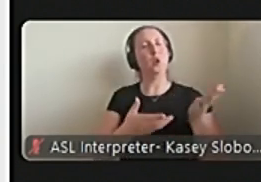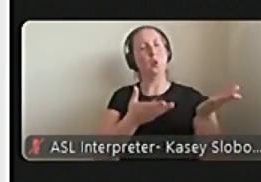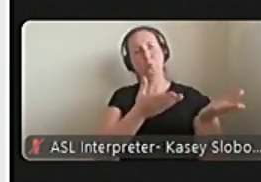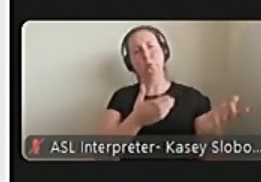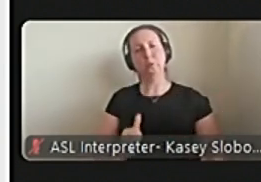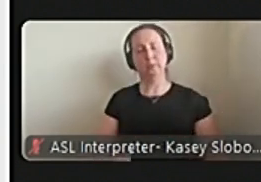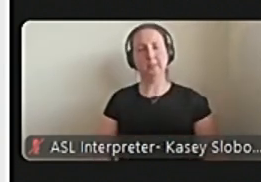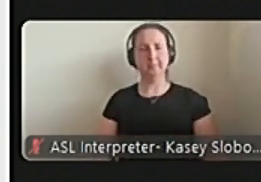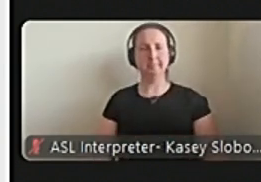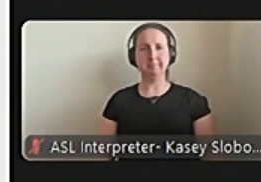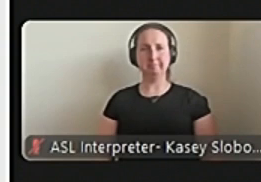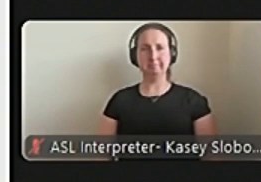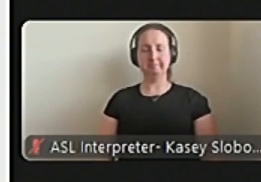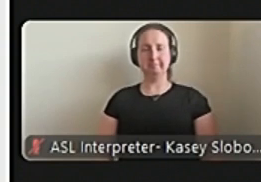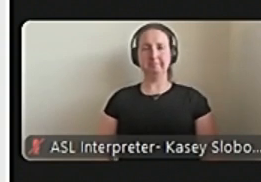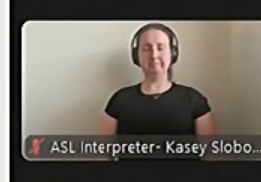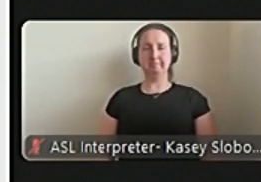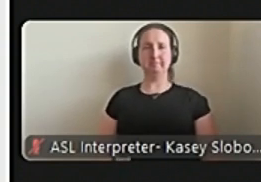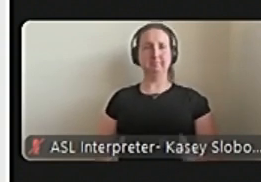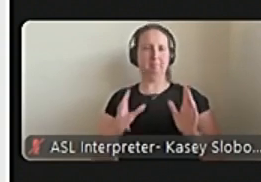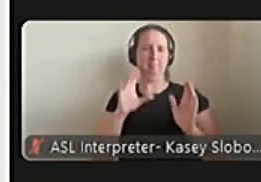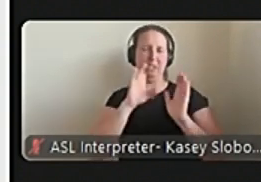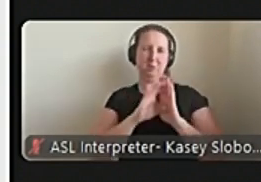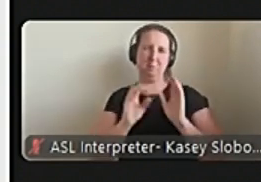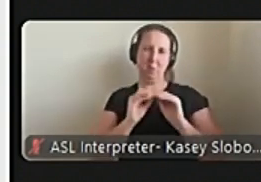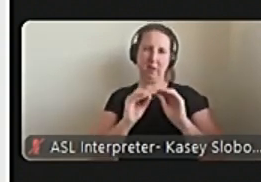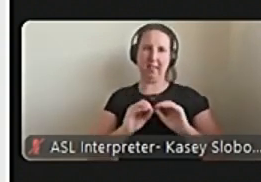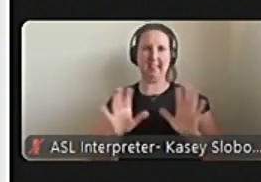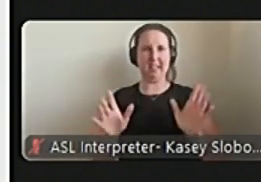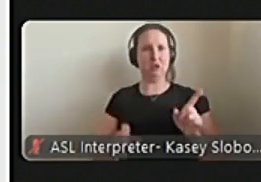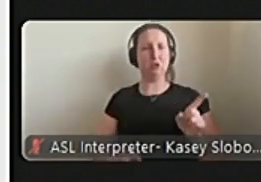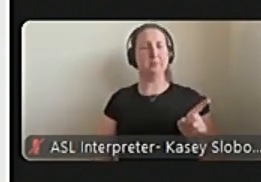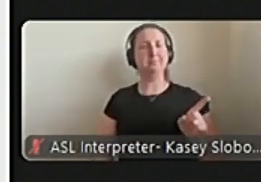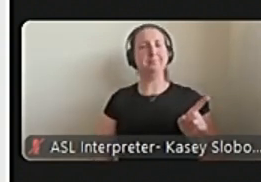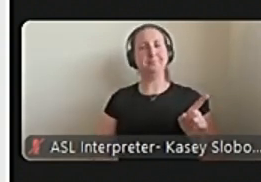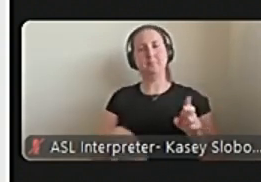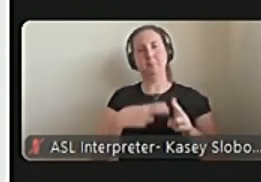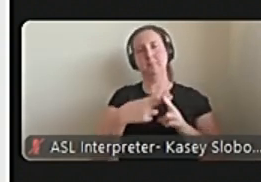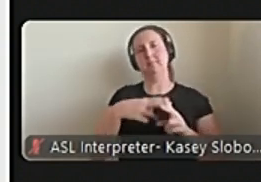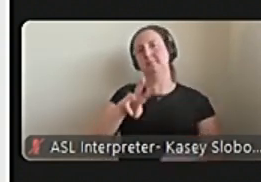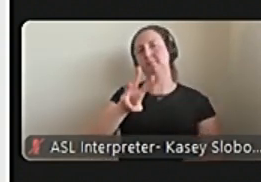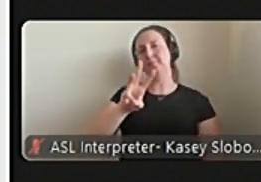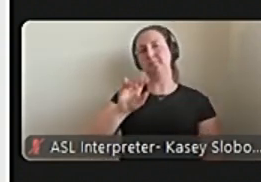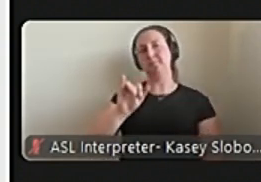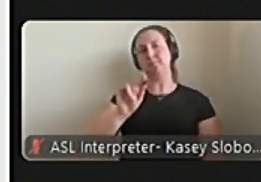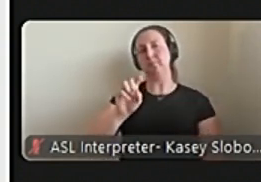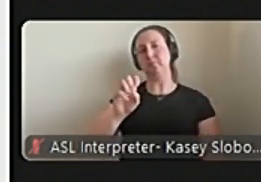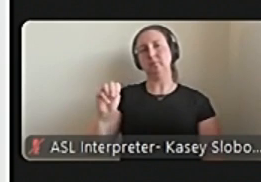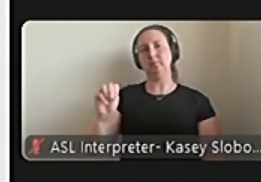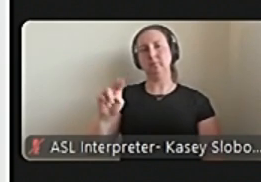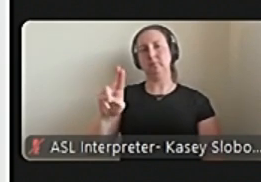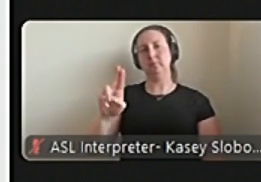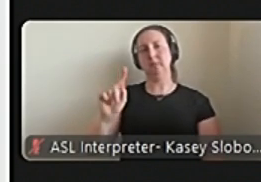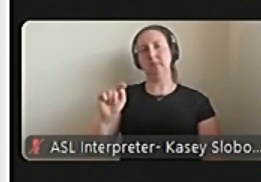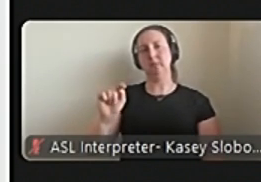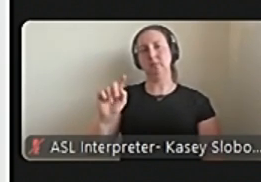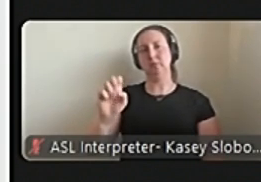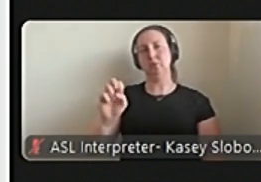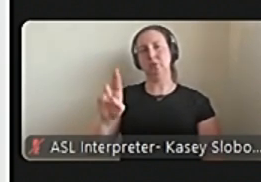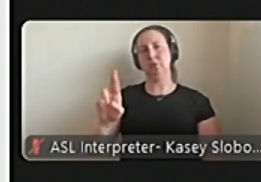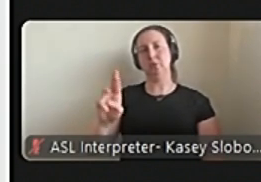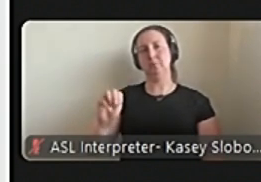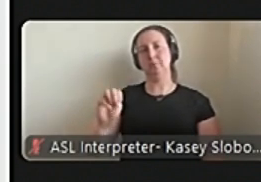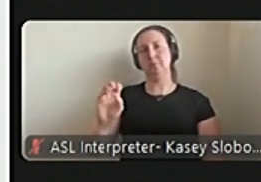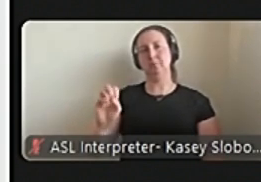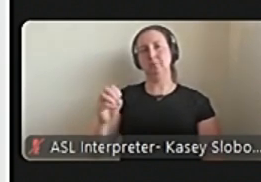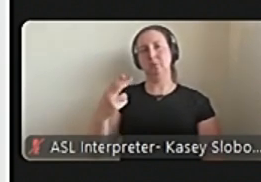psychosocial standpoint. So this is William Mullen. He was an artist